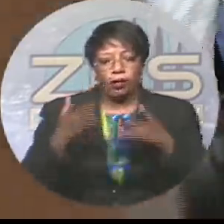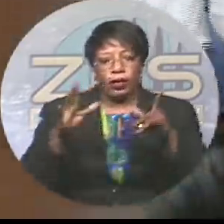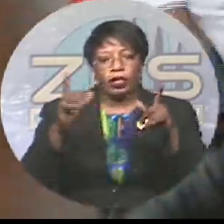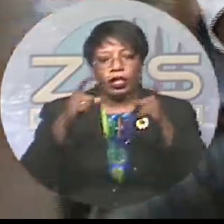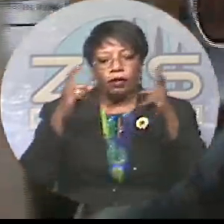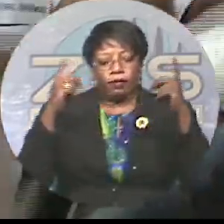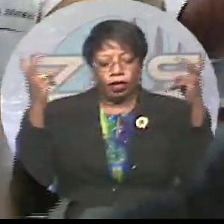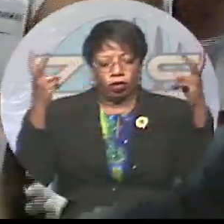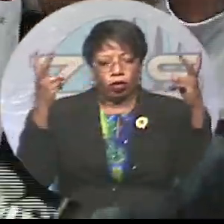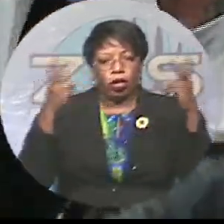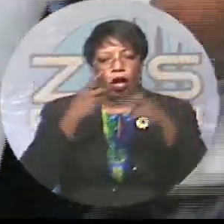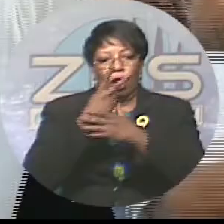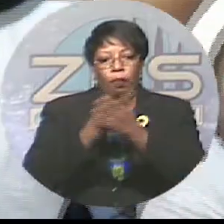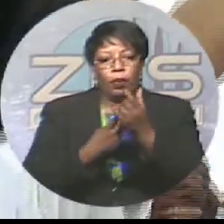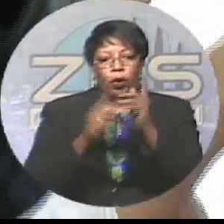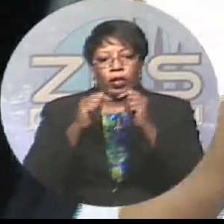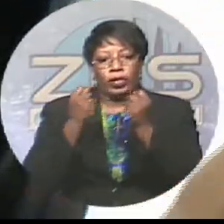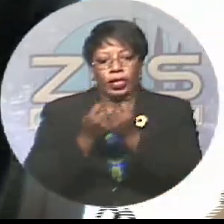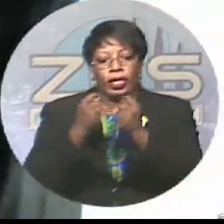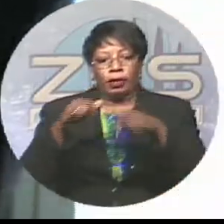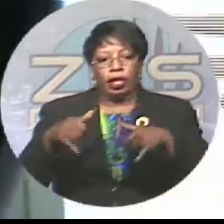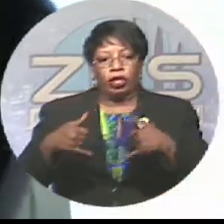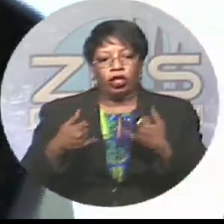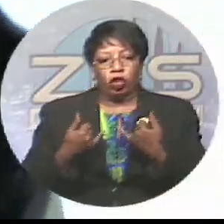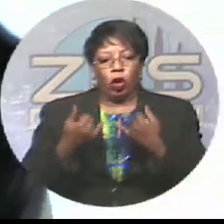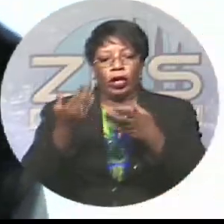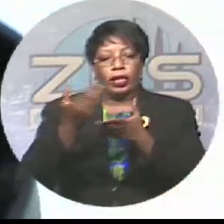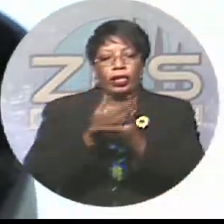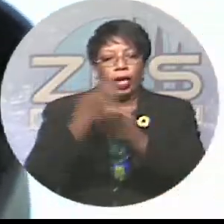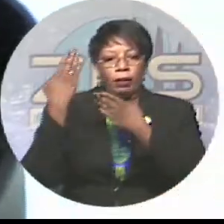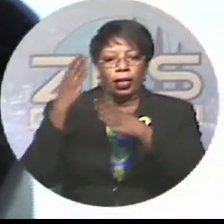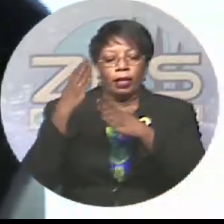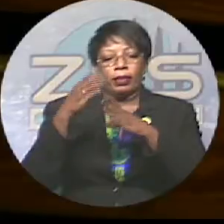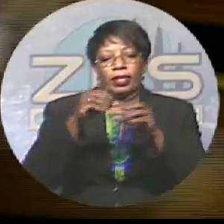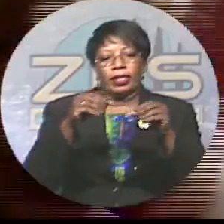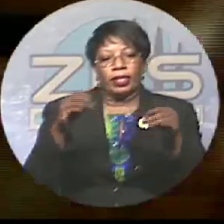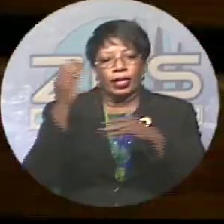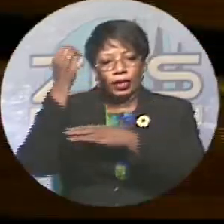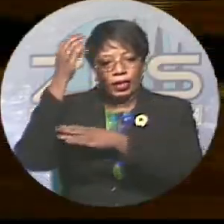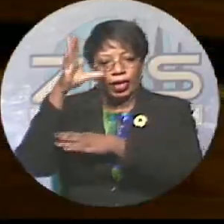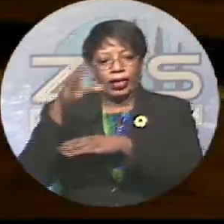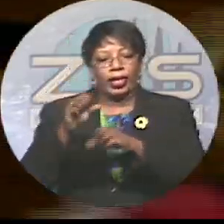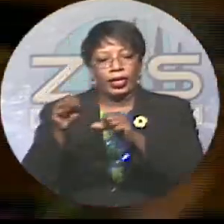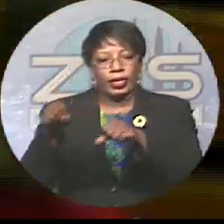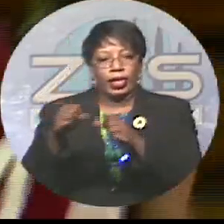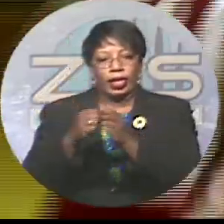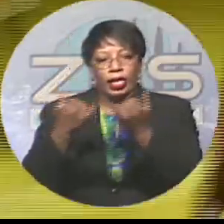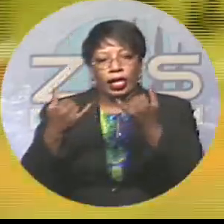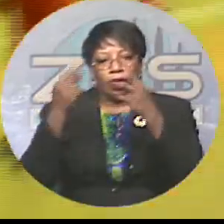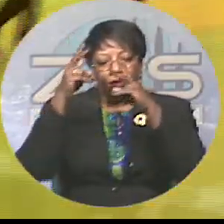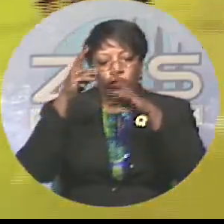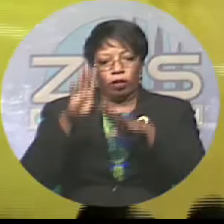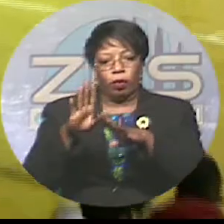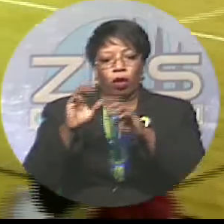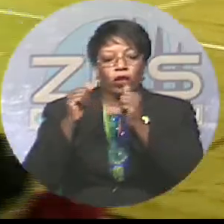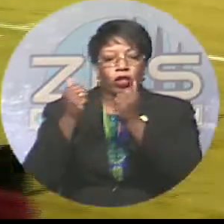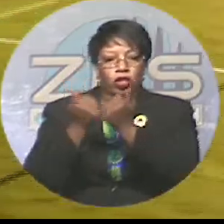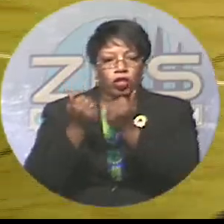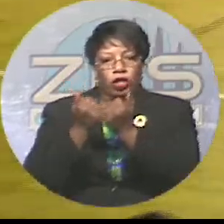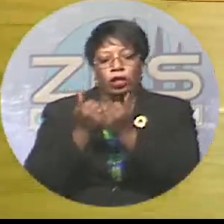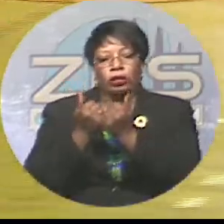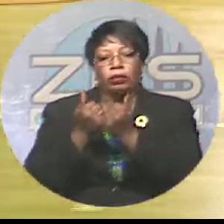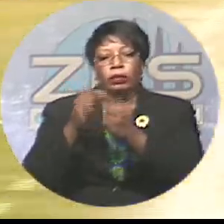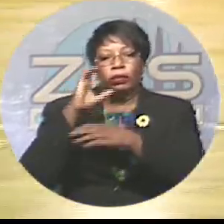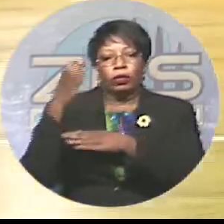lap, both teams had time to enjoy some Bahamian sun, sand, and sea. The New Providence Basketball Association is still on its Christmas